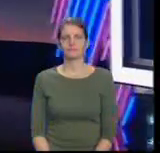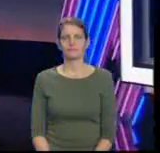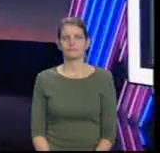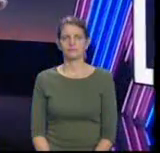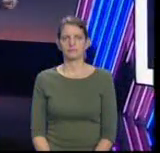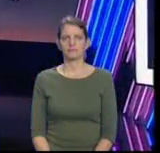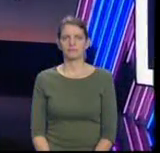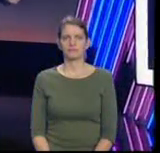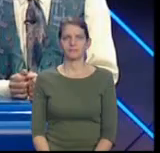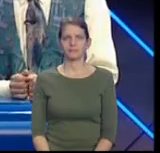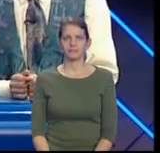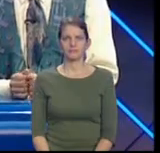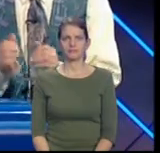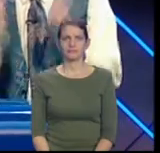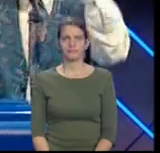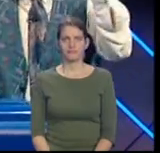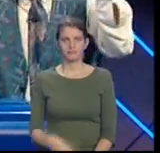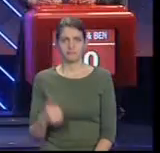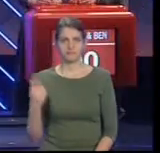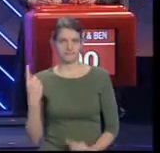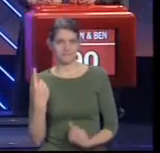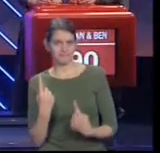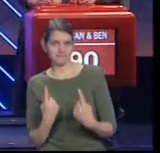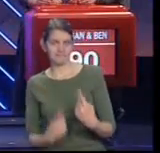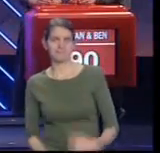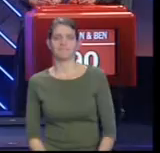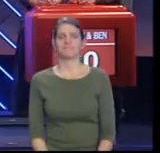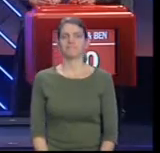And Gavin, you've got in the lead. Way.